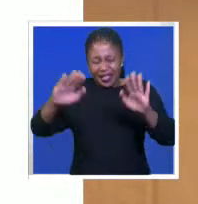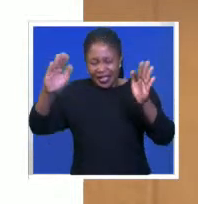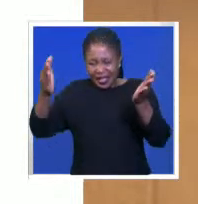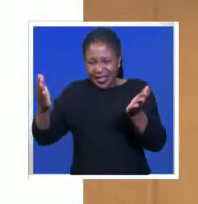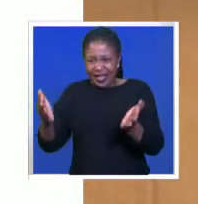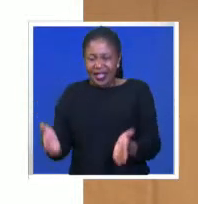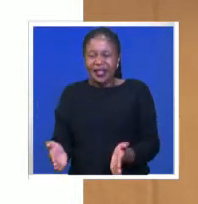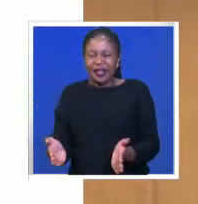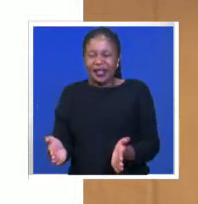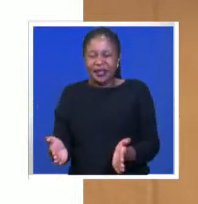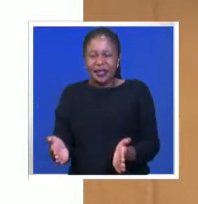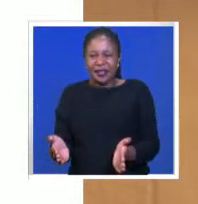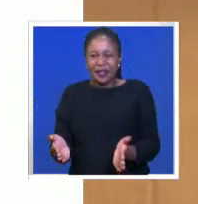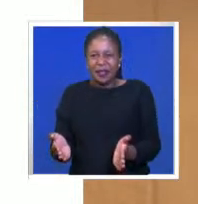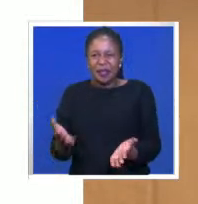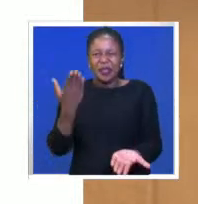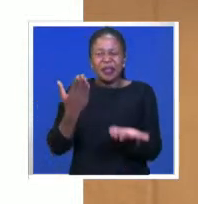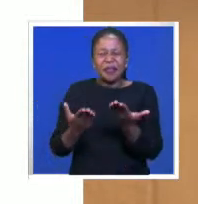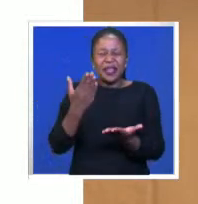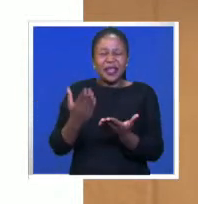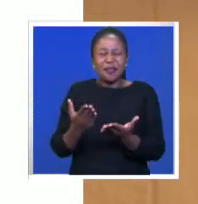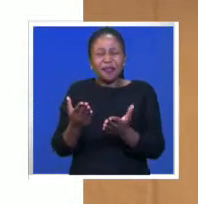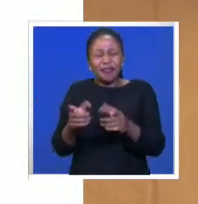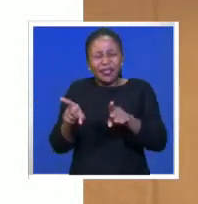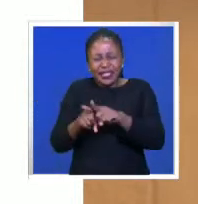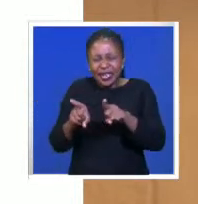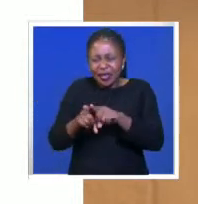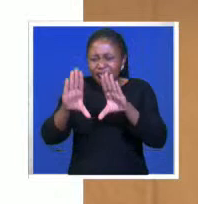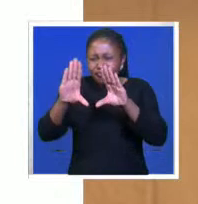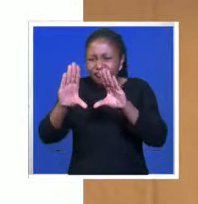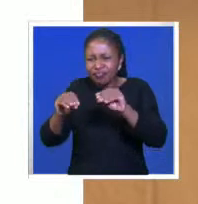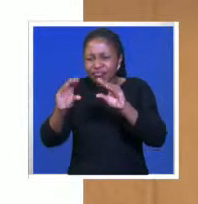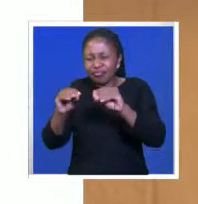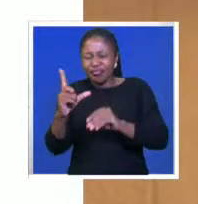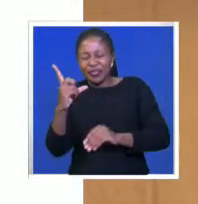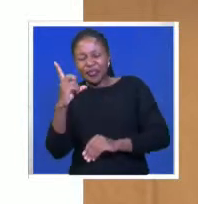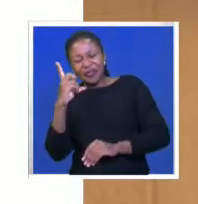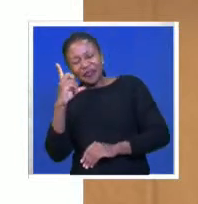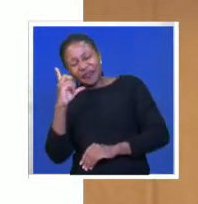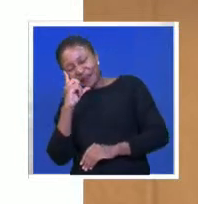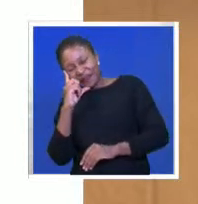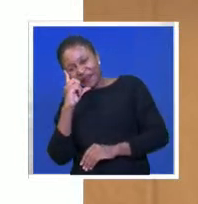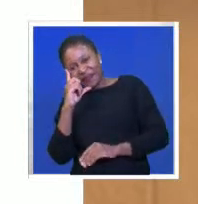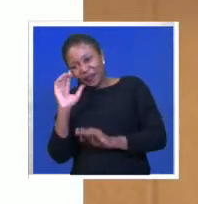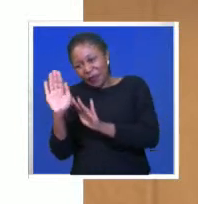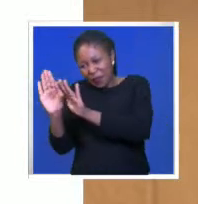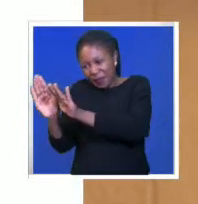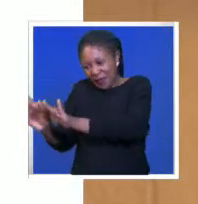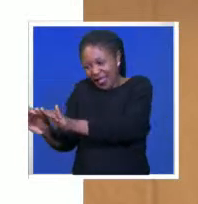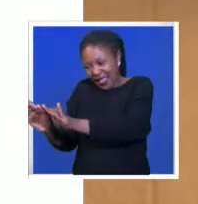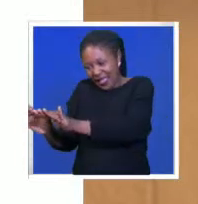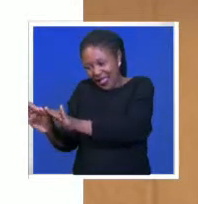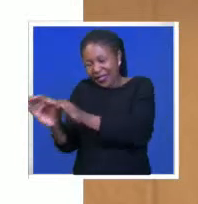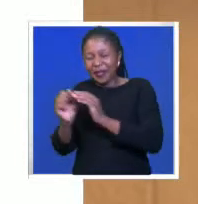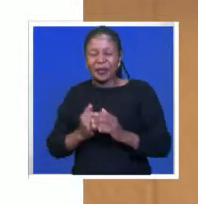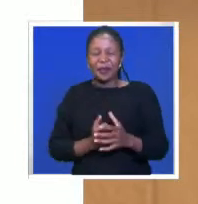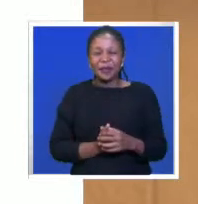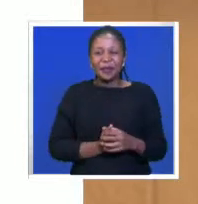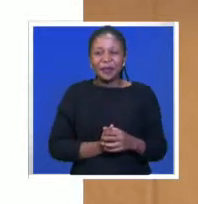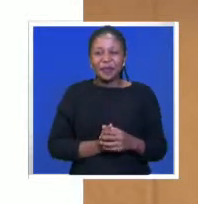wall so that the gaula might, when he brought his evening meal, believe that he